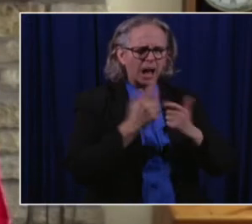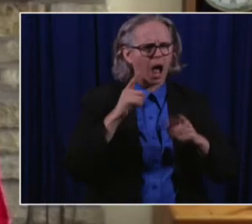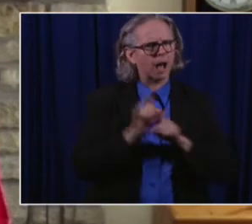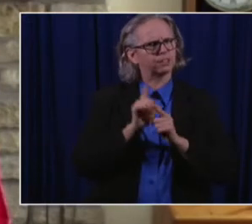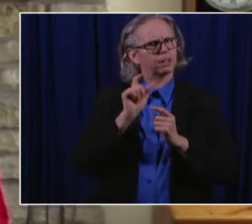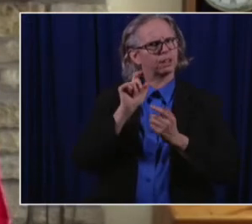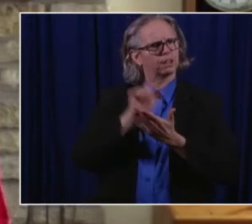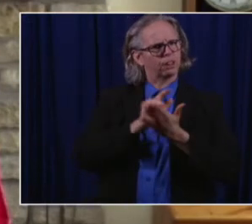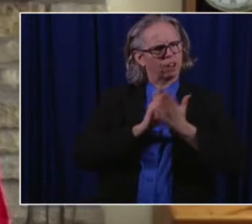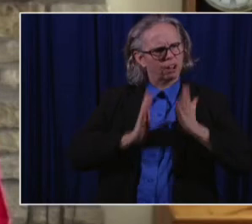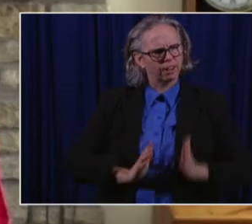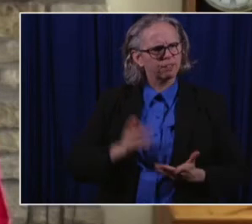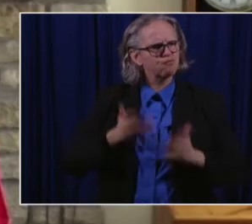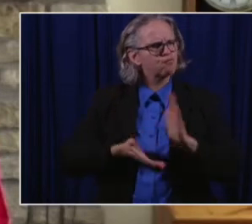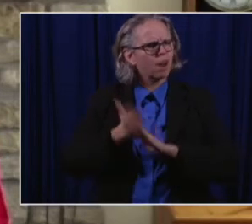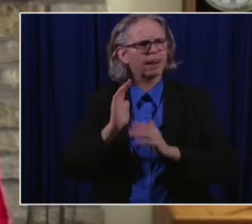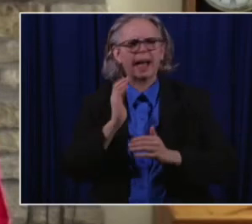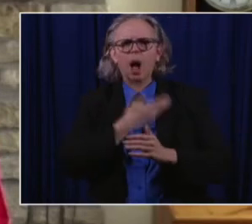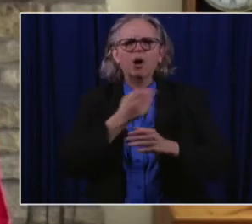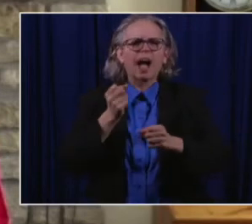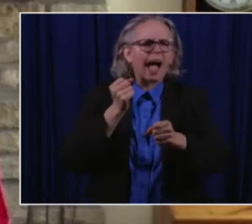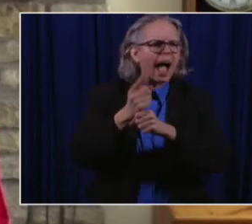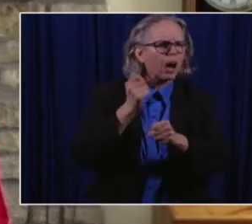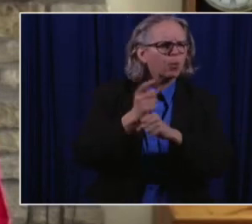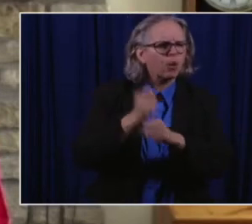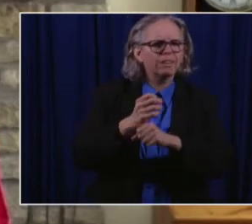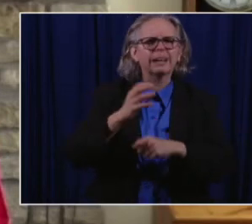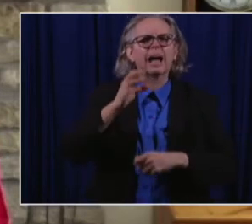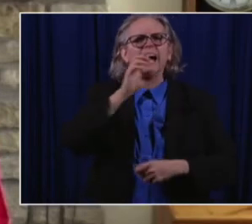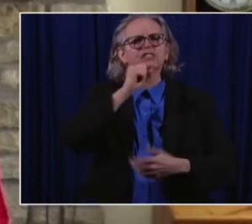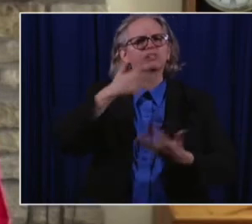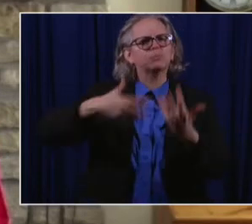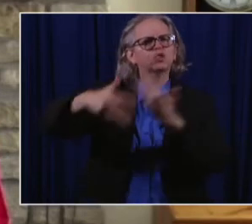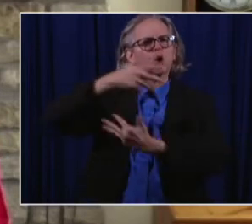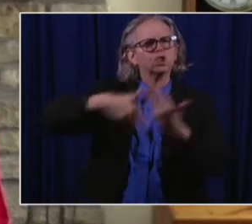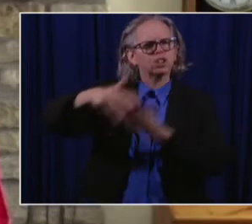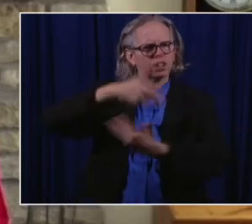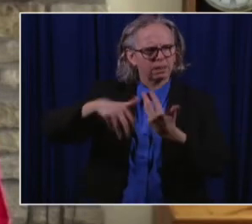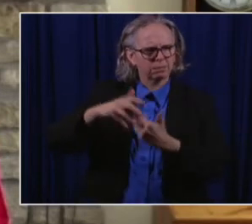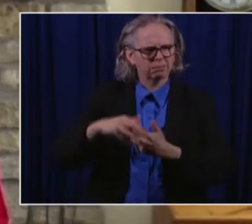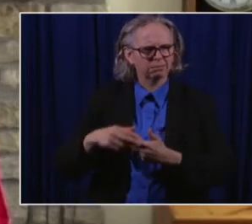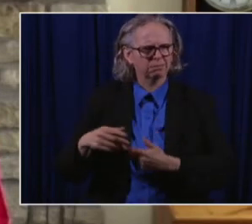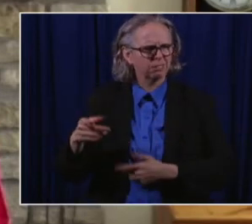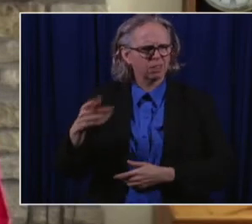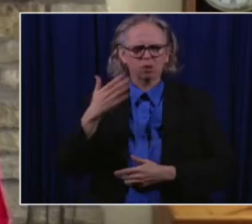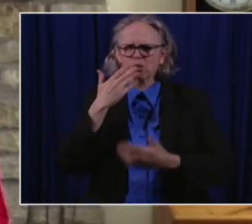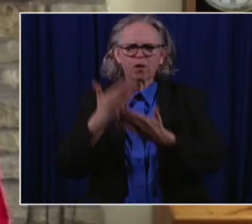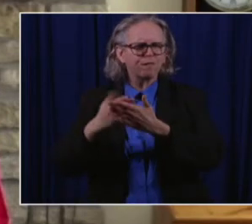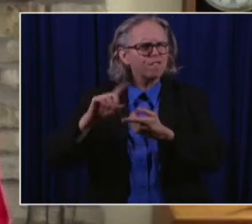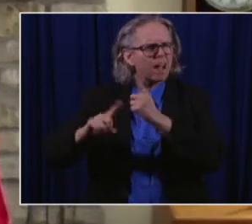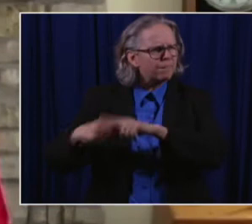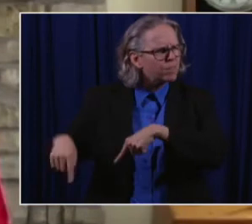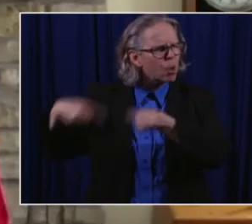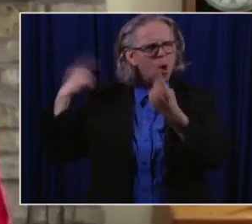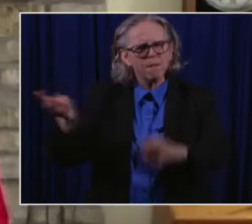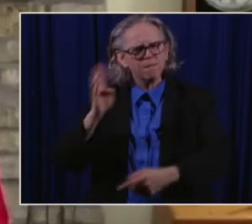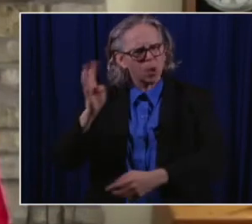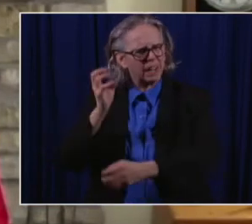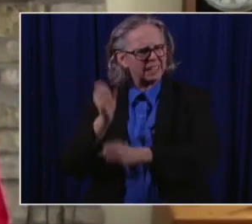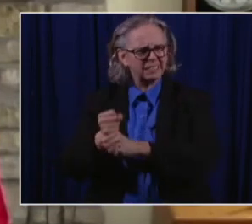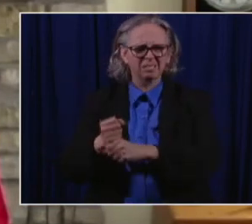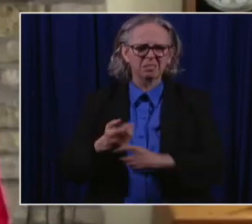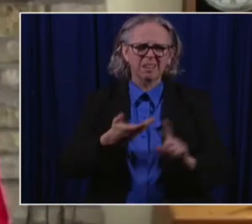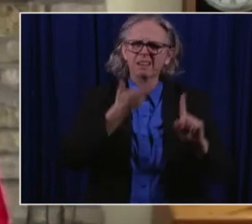annual ice cream social. He was such a good friend that for 40 years, he was the ice cream social. And he ran it from the time it started